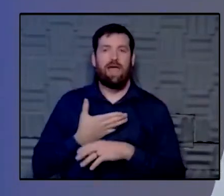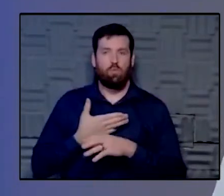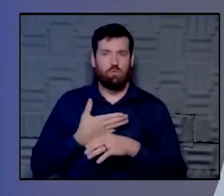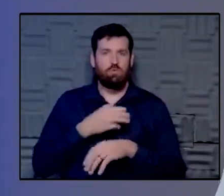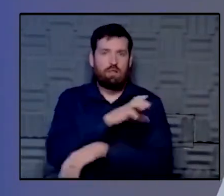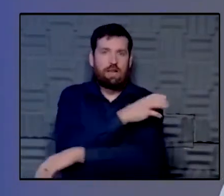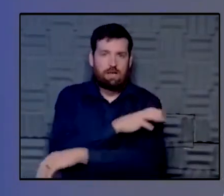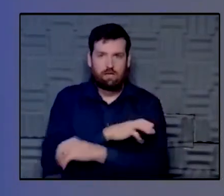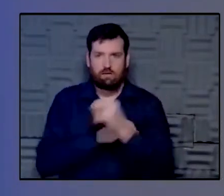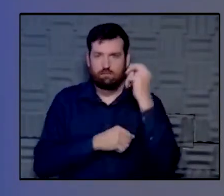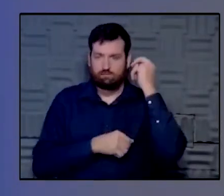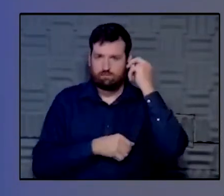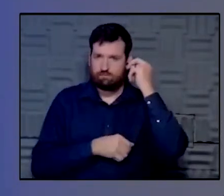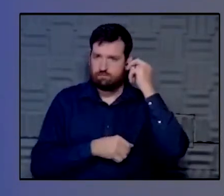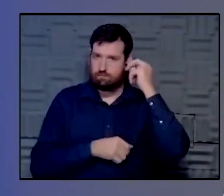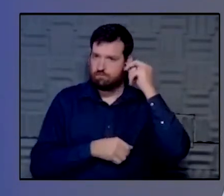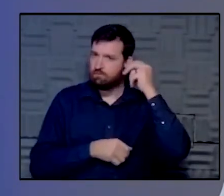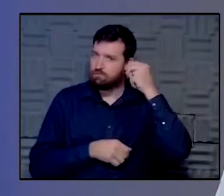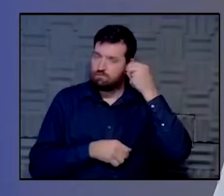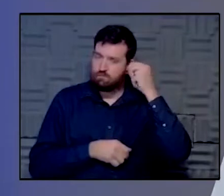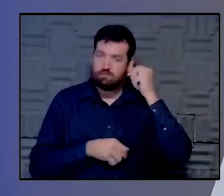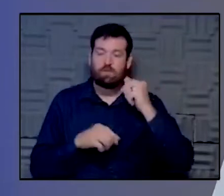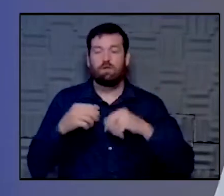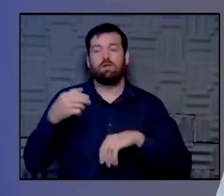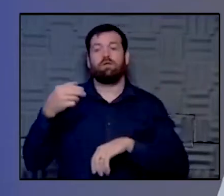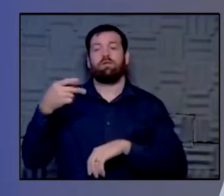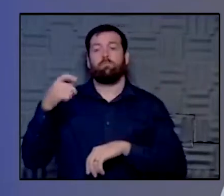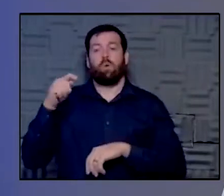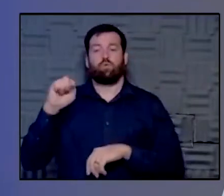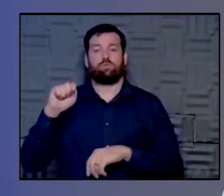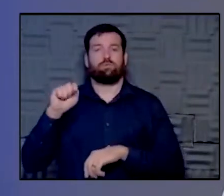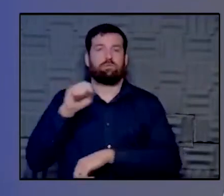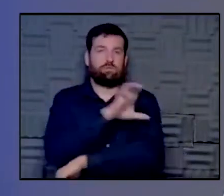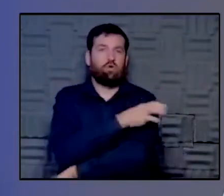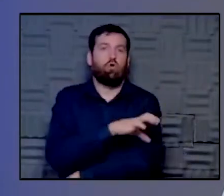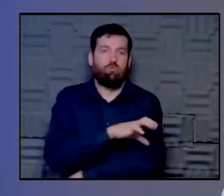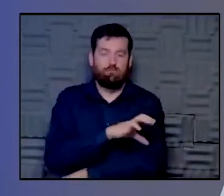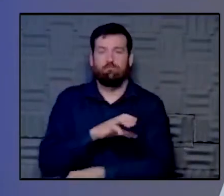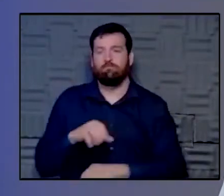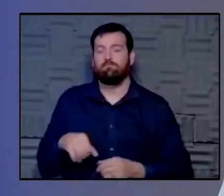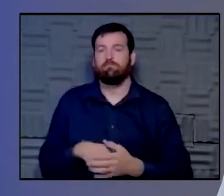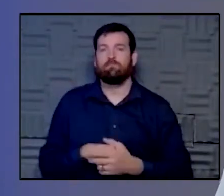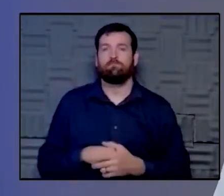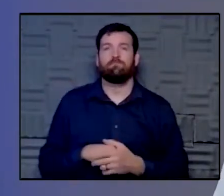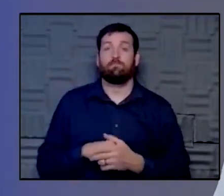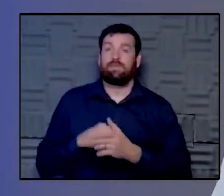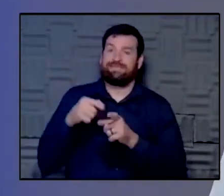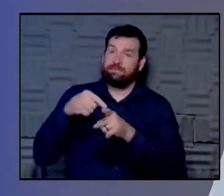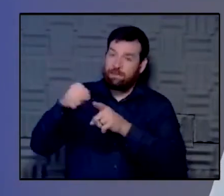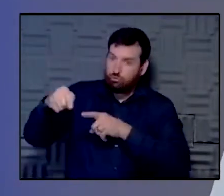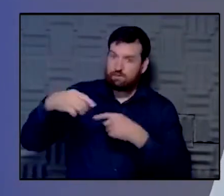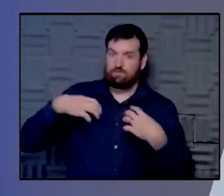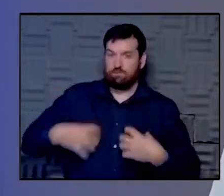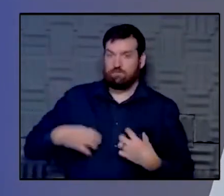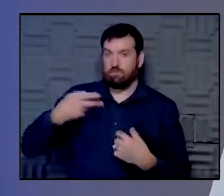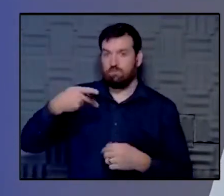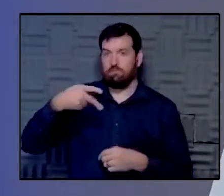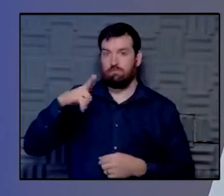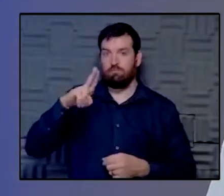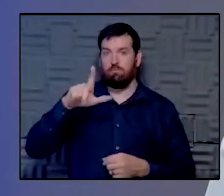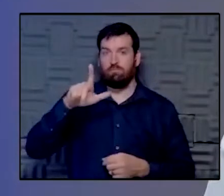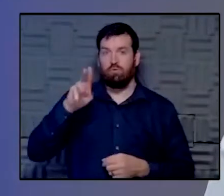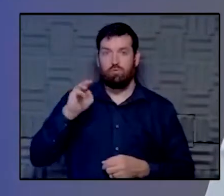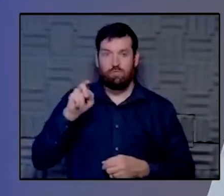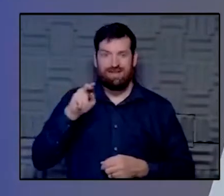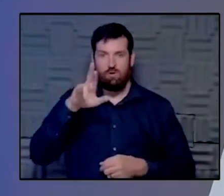multidisciplinary pulmonary post-COVID clinic, especially our pulmonary or lung doctors as well. So again, it's a non-specific